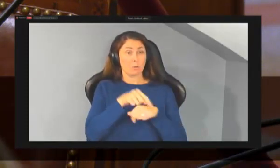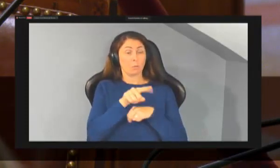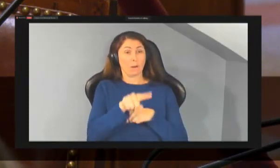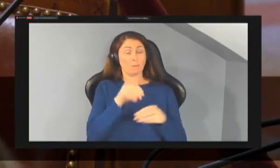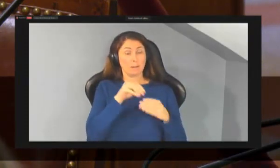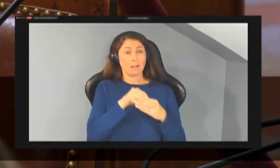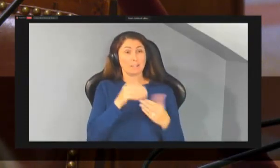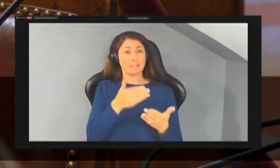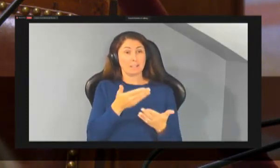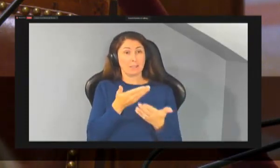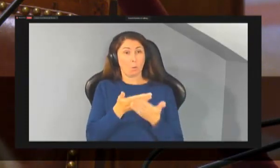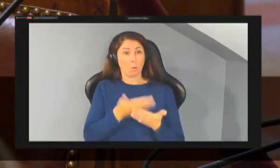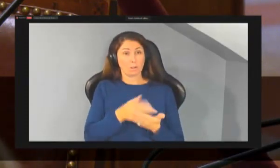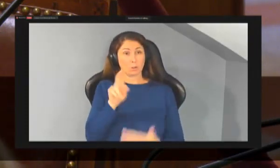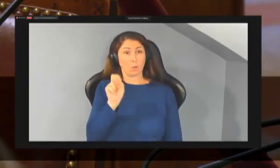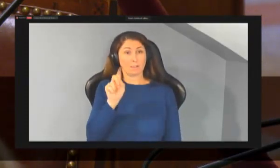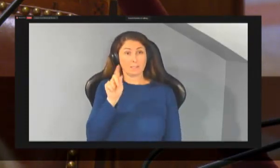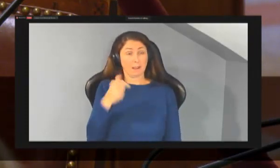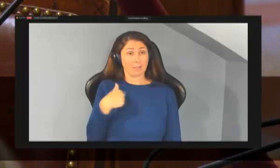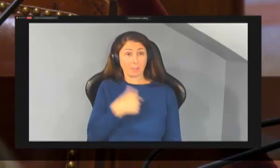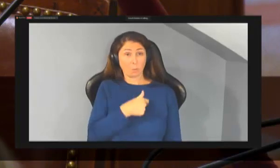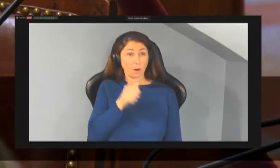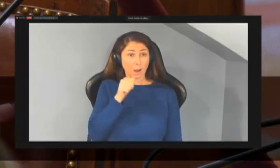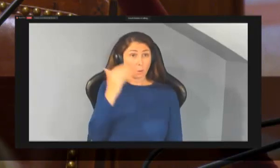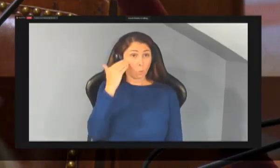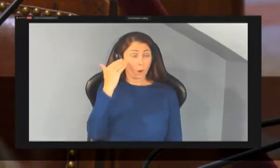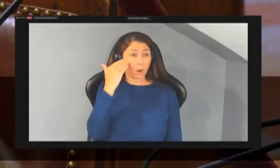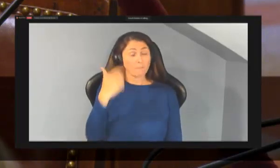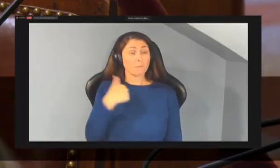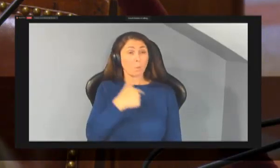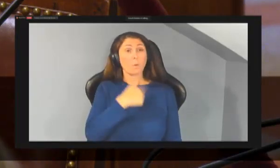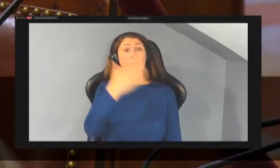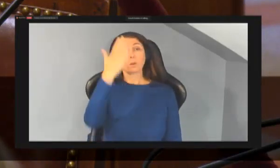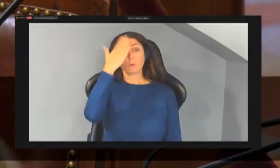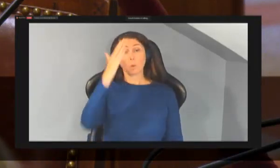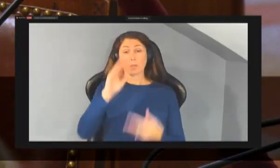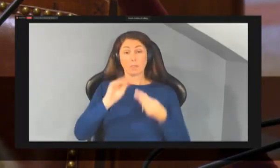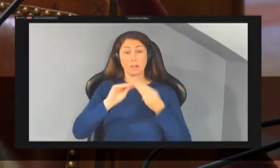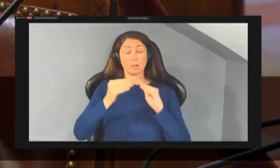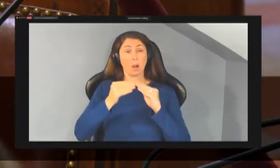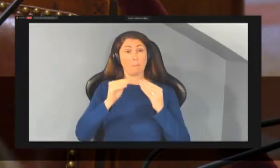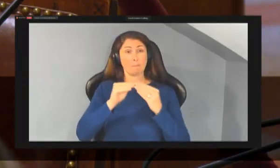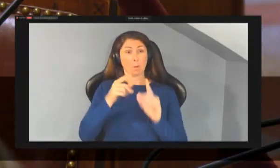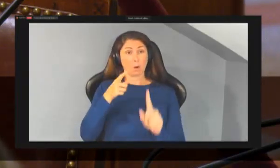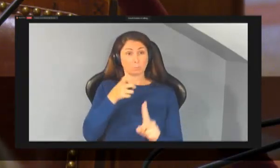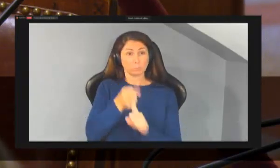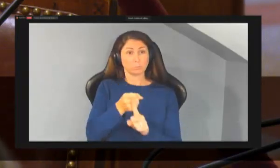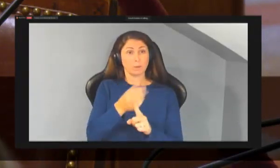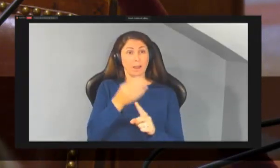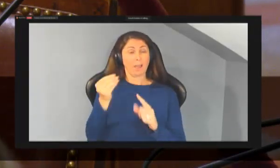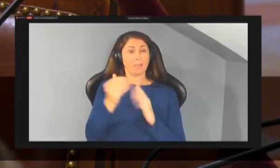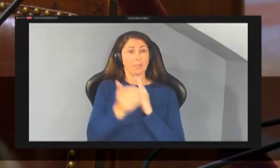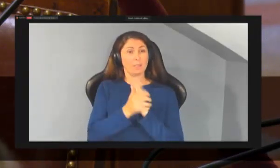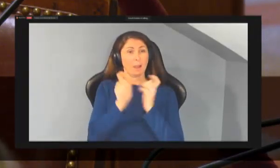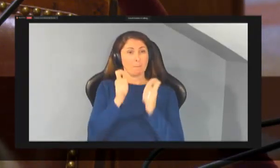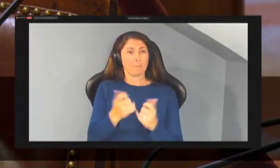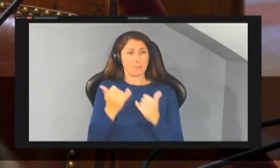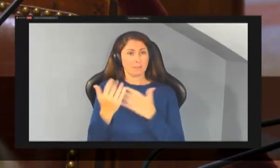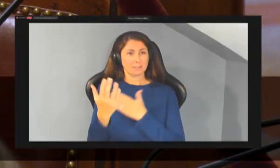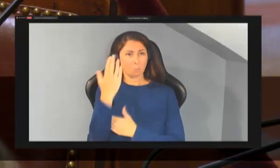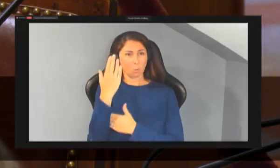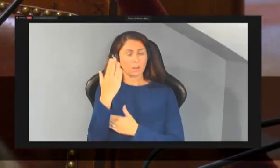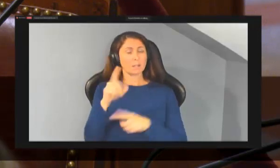the USDA that we're unaware of. We know that the numbers have been struck from it in the amendment now this morning.